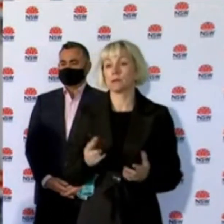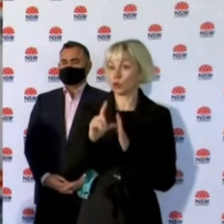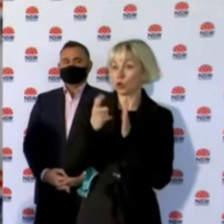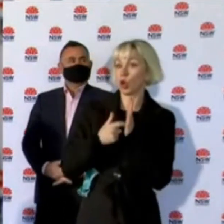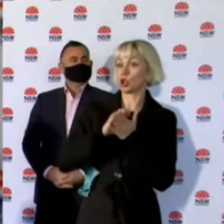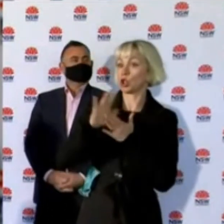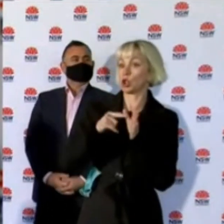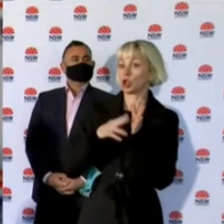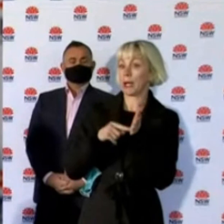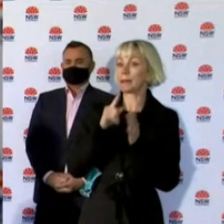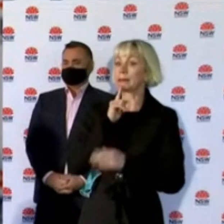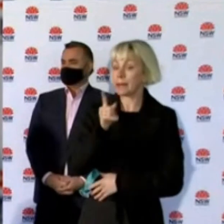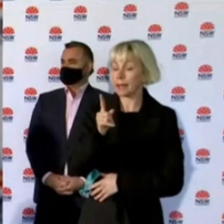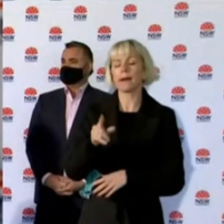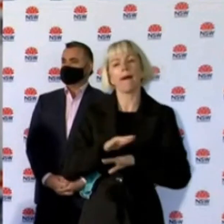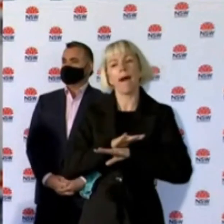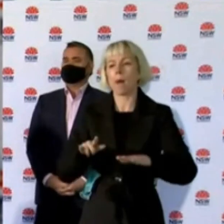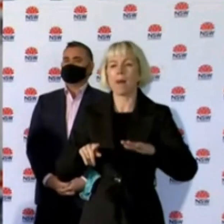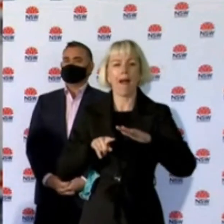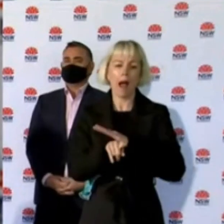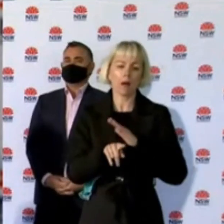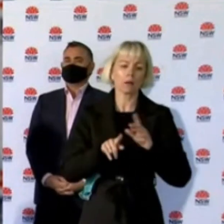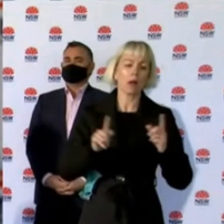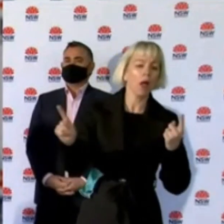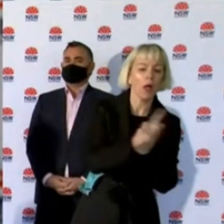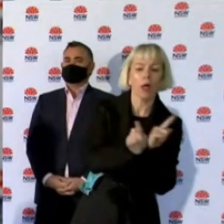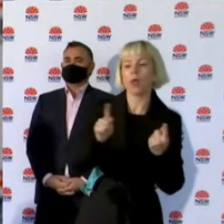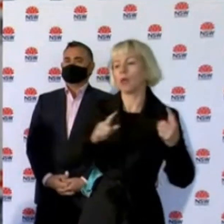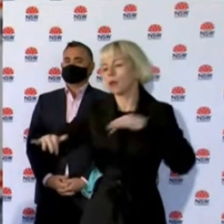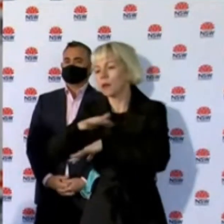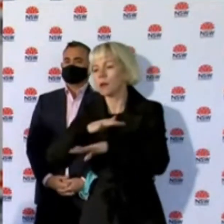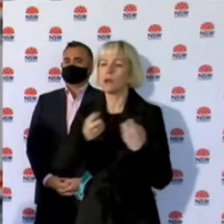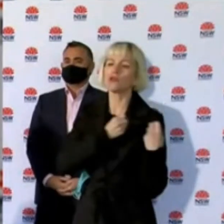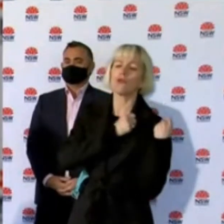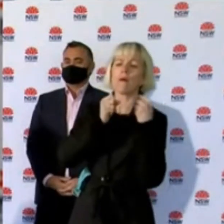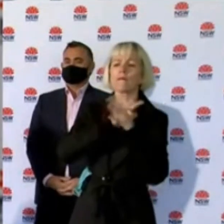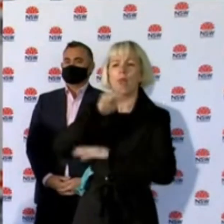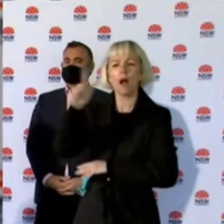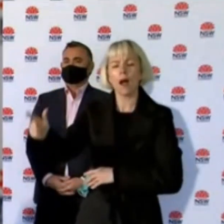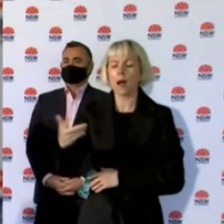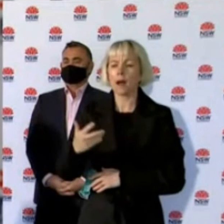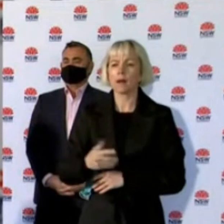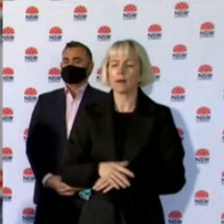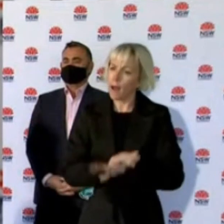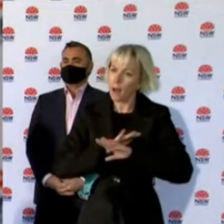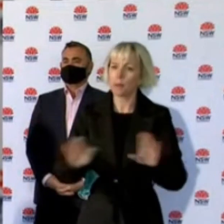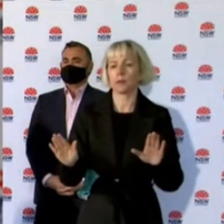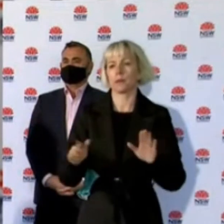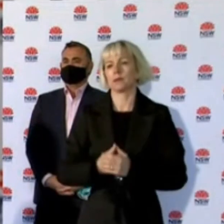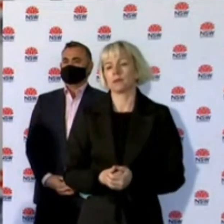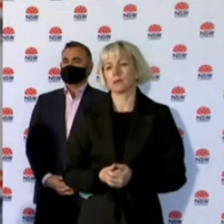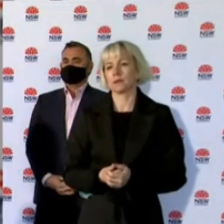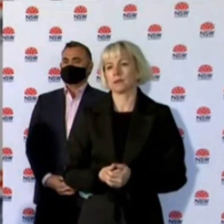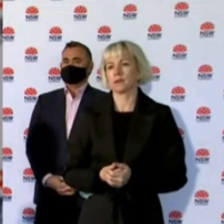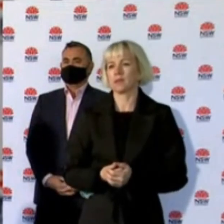She doesn't want us going out of the house unless we absolutely have to. She doesn't want us travelling out of area. So please think about that in addition